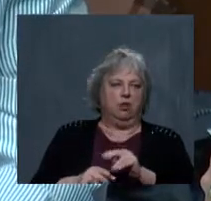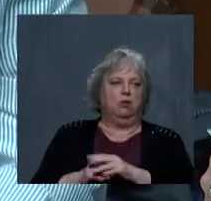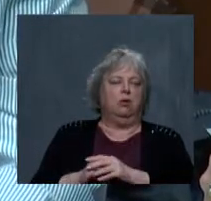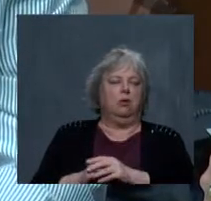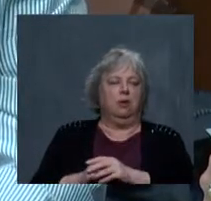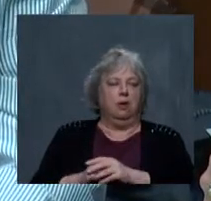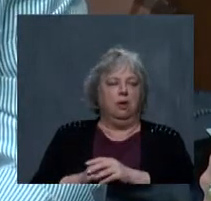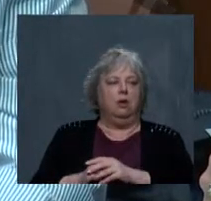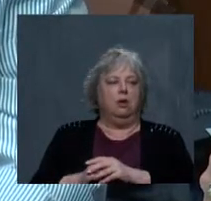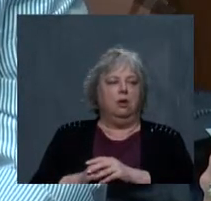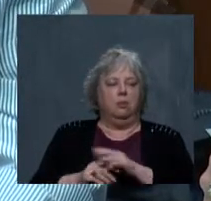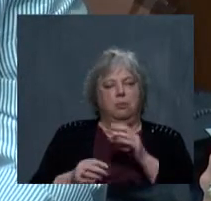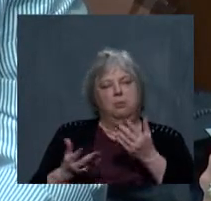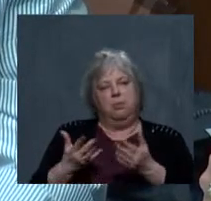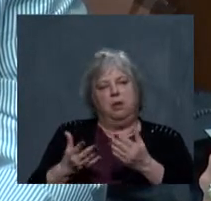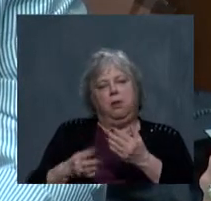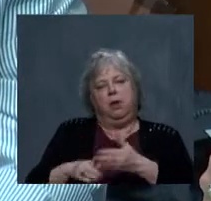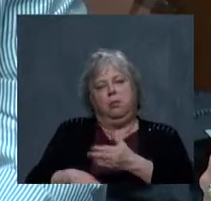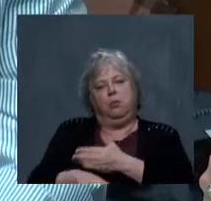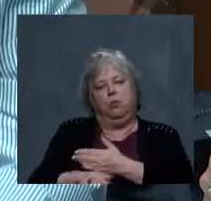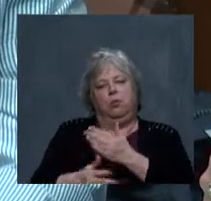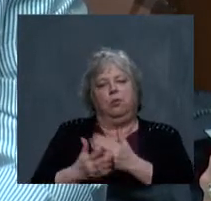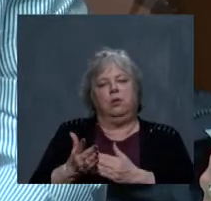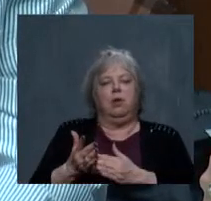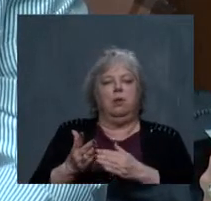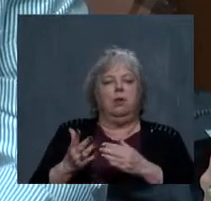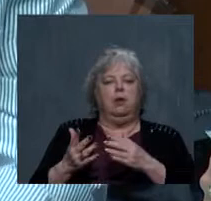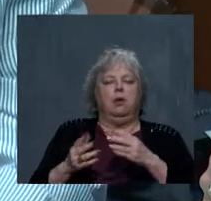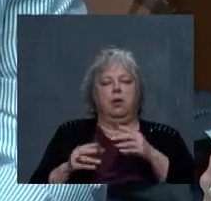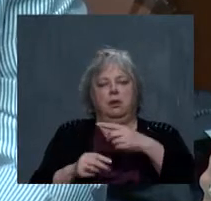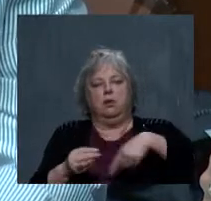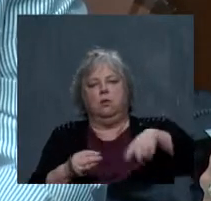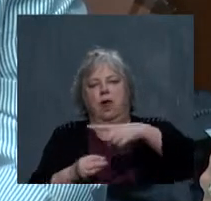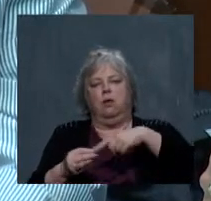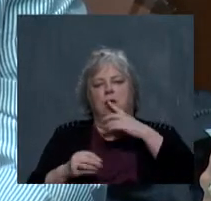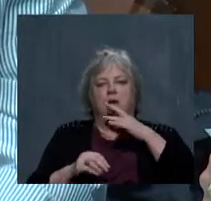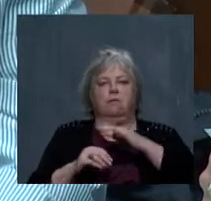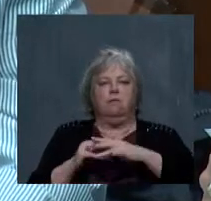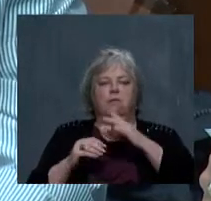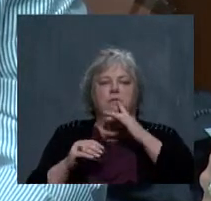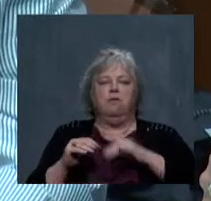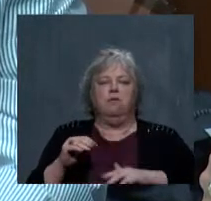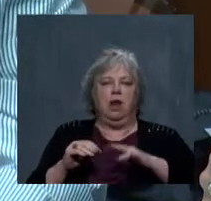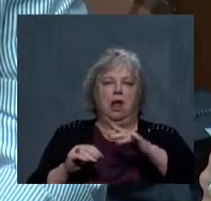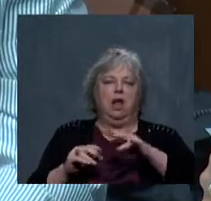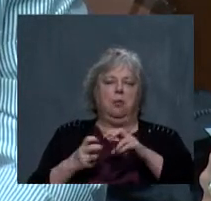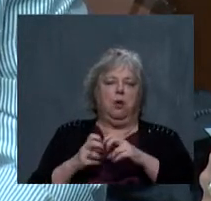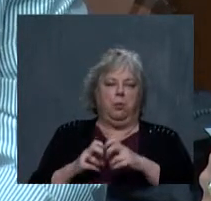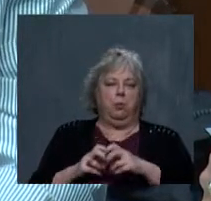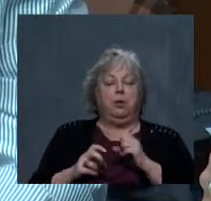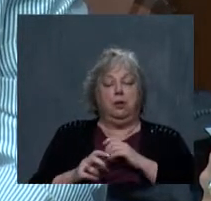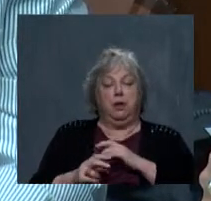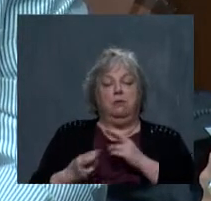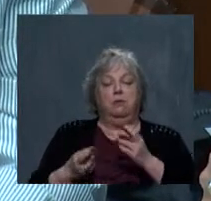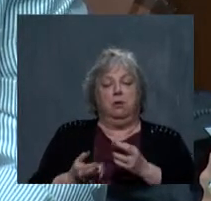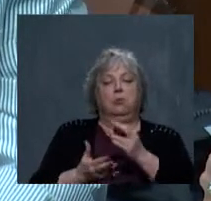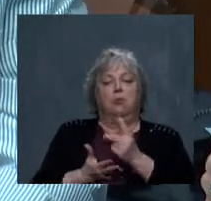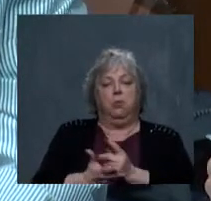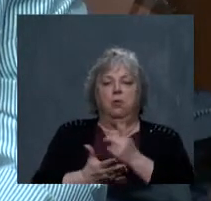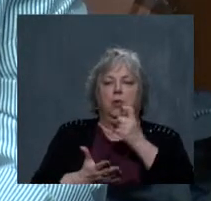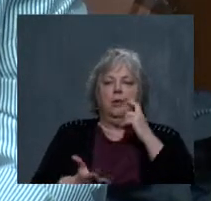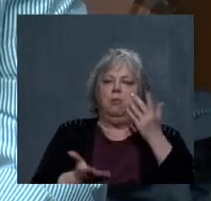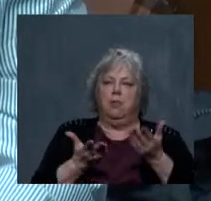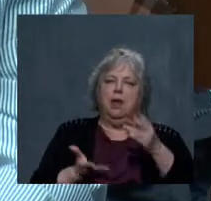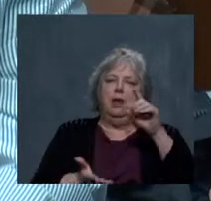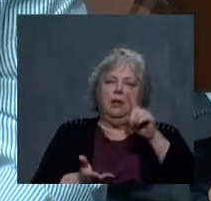site to possibly improve some of the existing downstream flooding issues. Staff recommends approval of the variance due to the belief that this will lessen